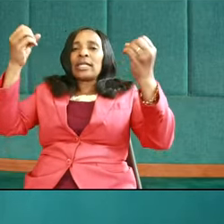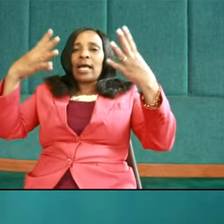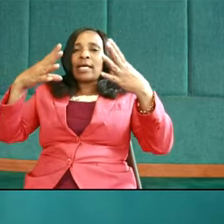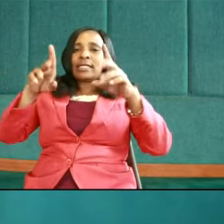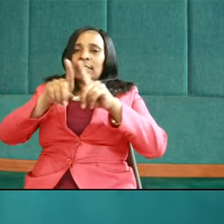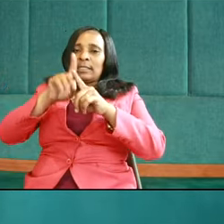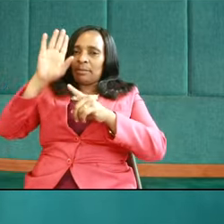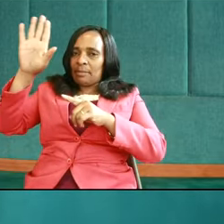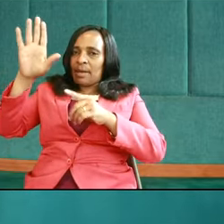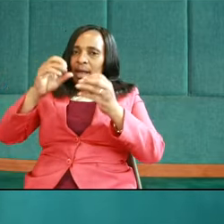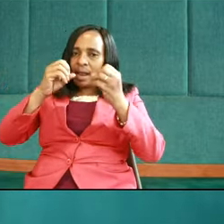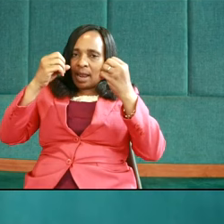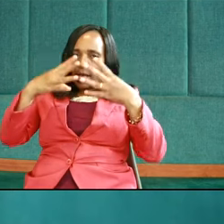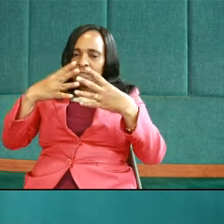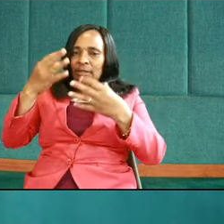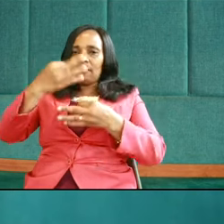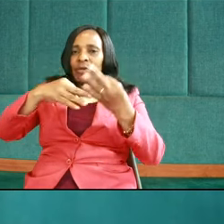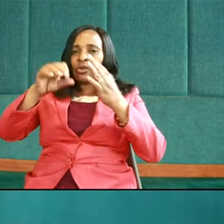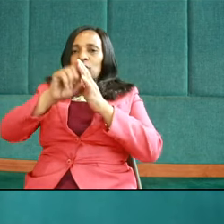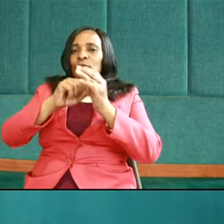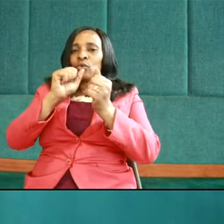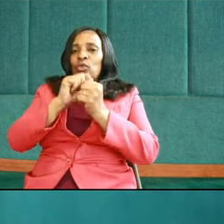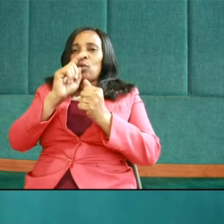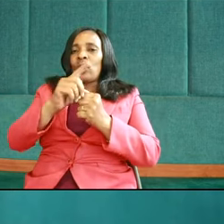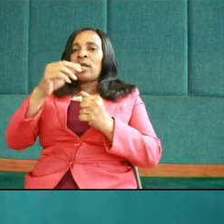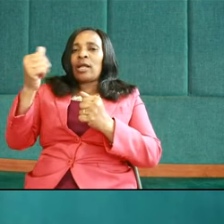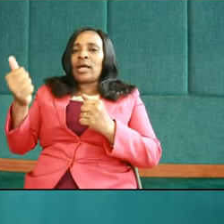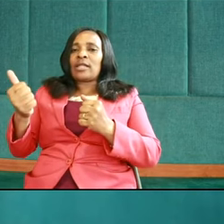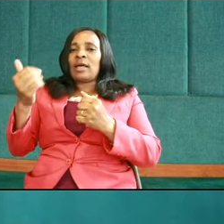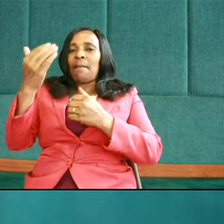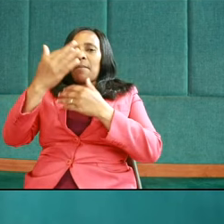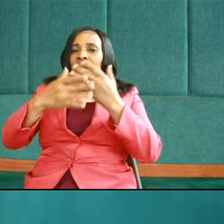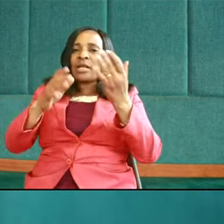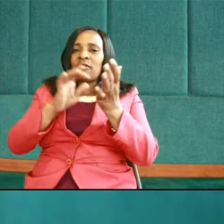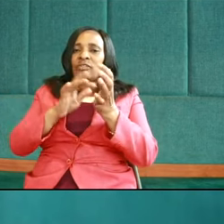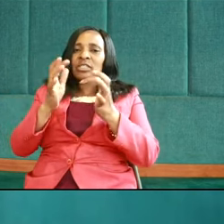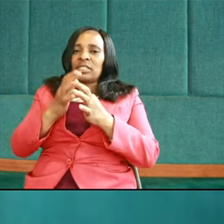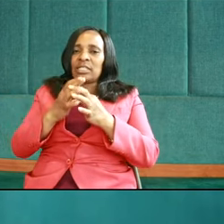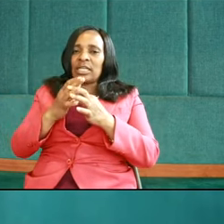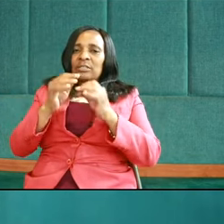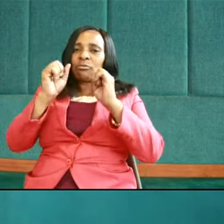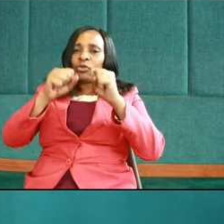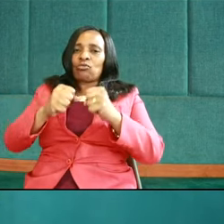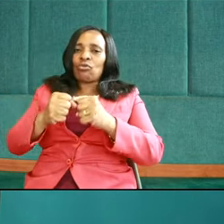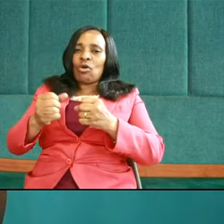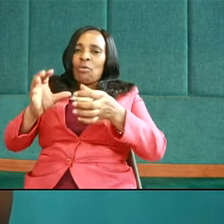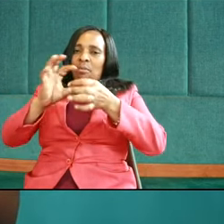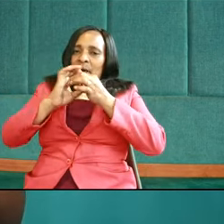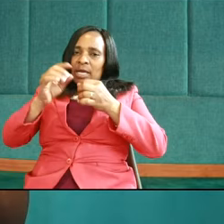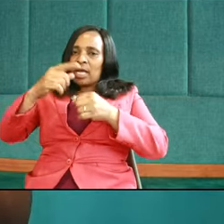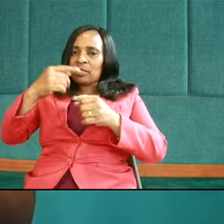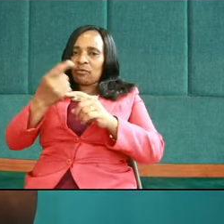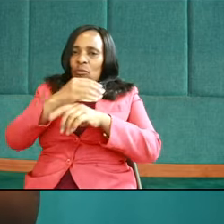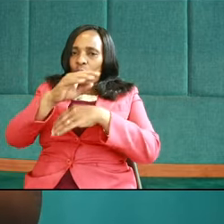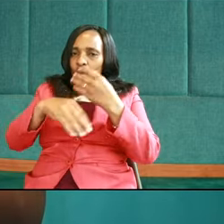light, we have fellowship with one another, and the blood of Jesus, his son, purifies us from all sin."